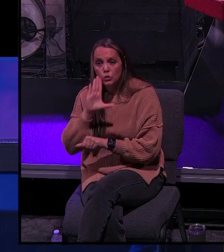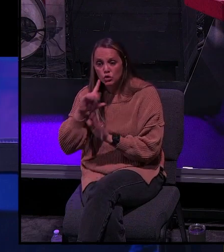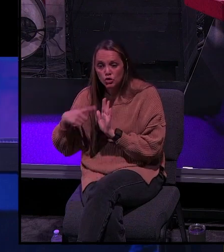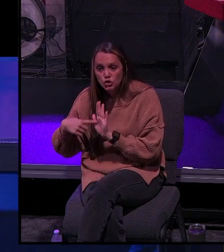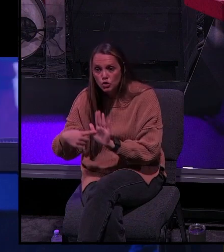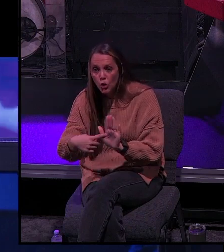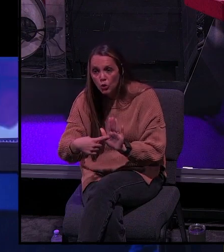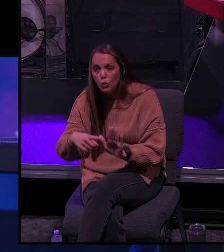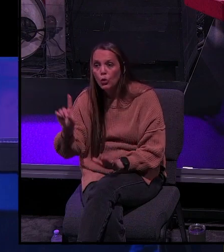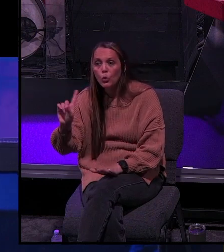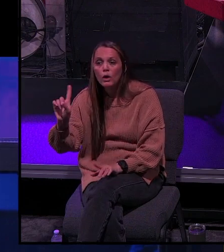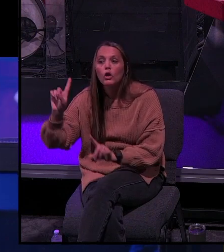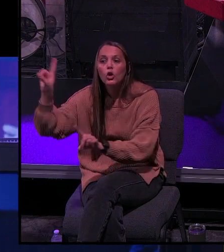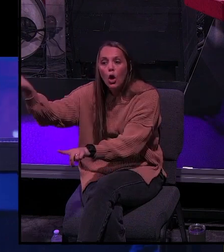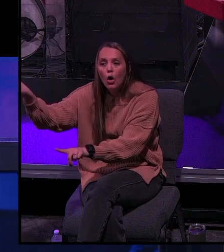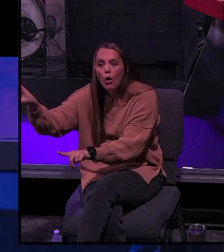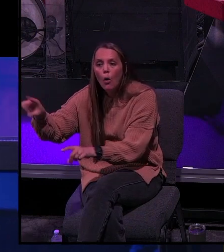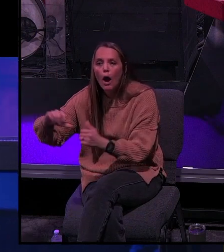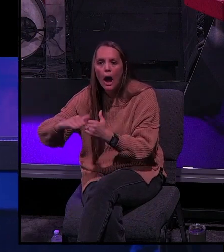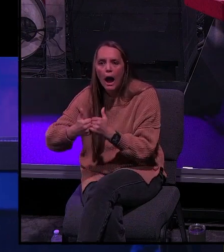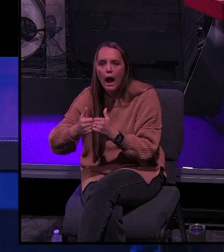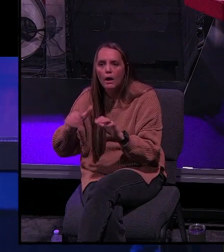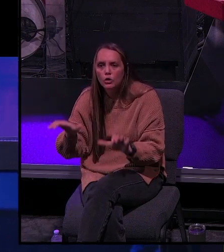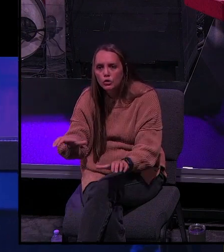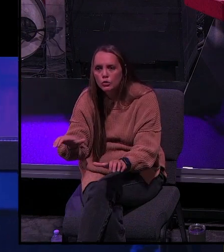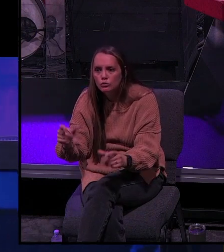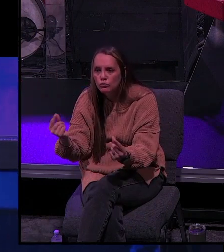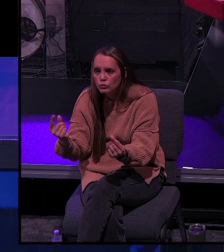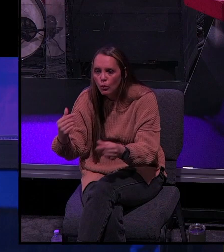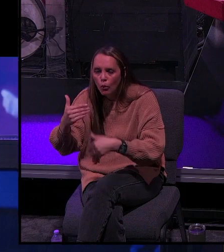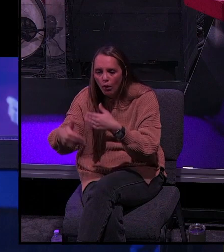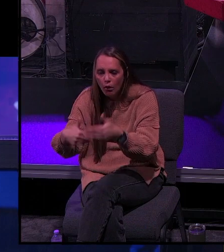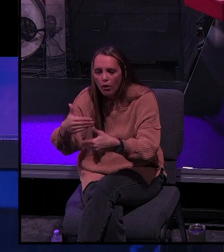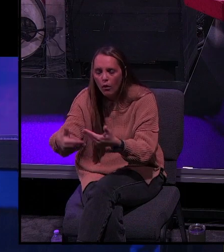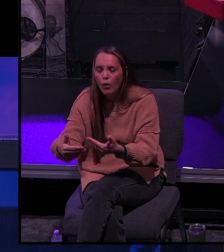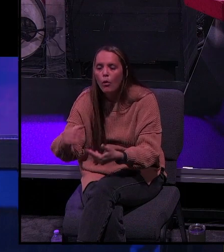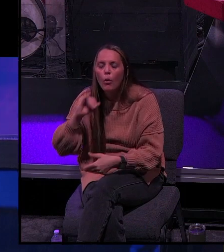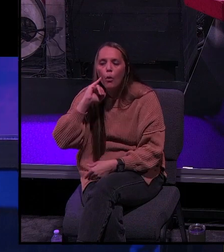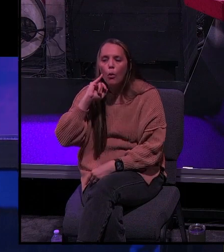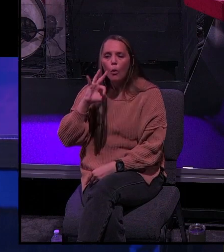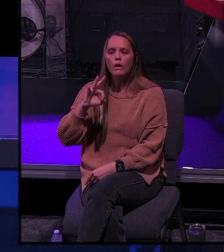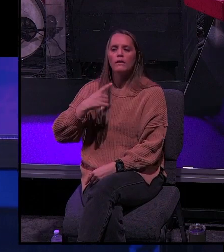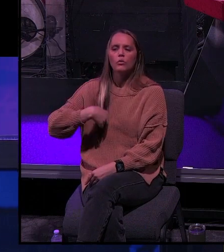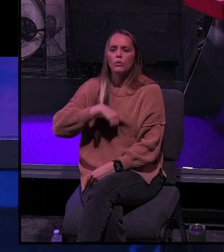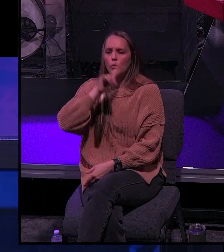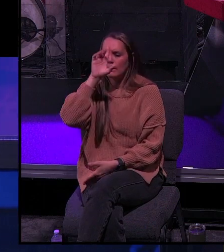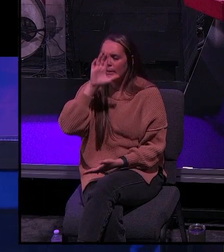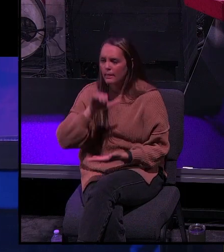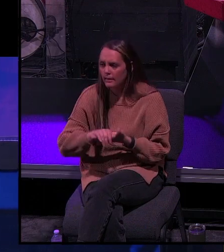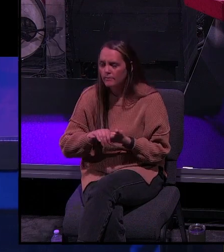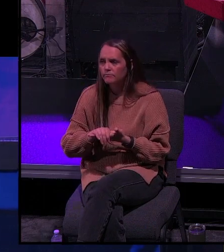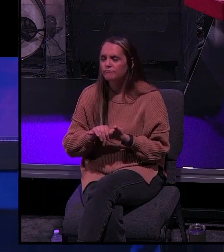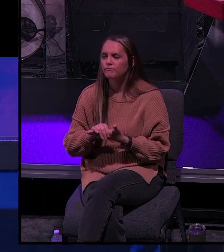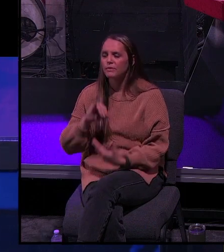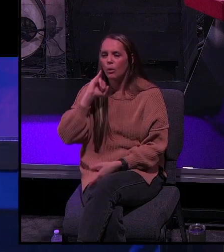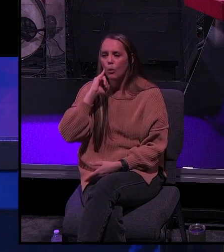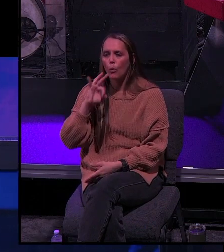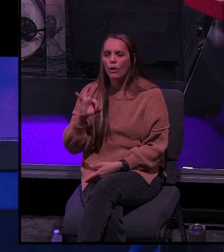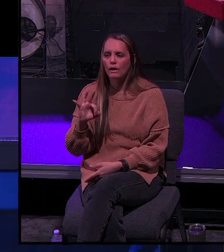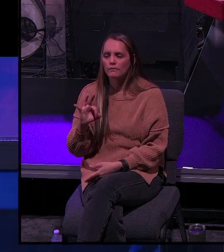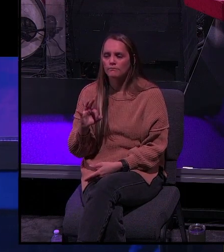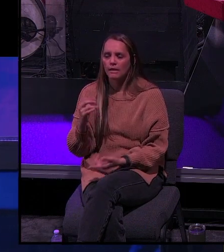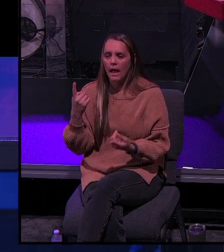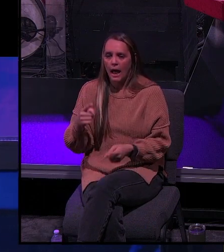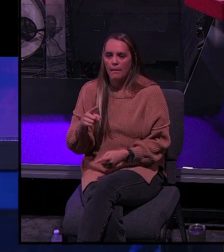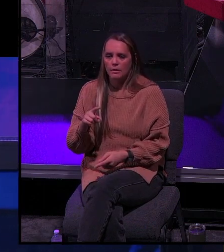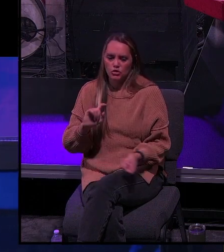where to go and show us how to live our lives and what to do? What if we believed that what if we flipped the script and every single day,